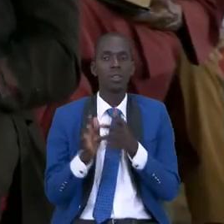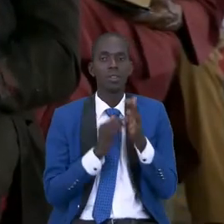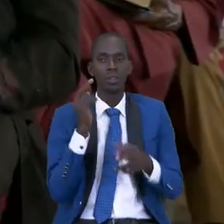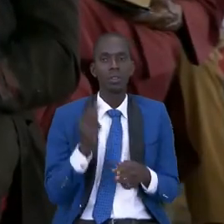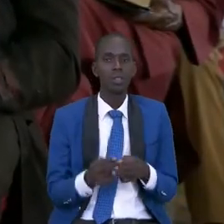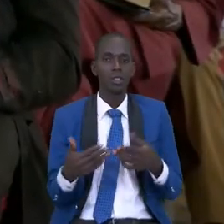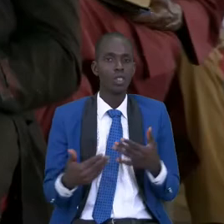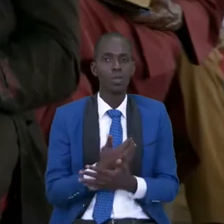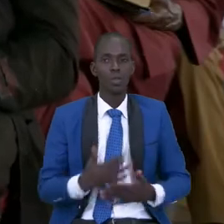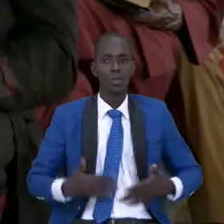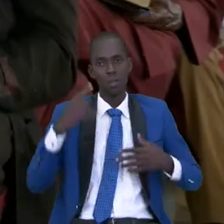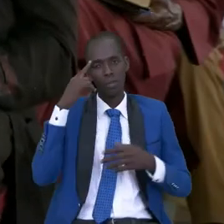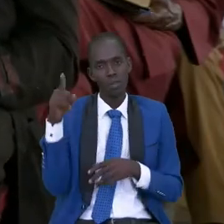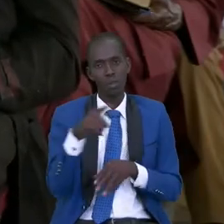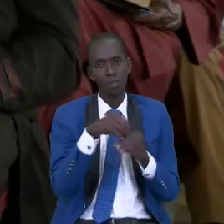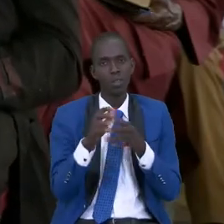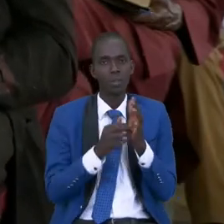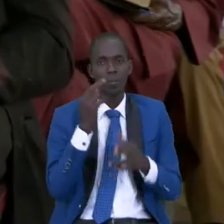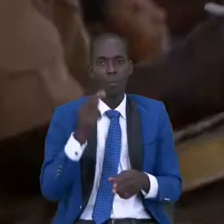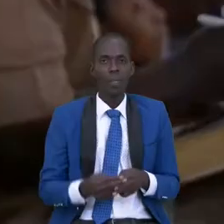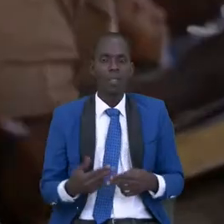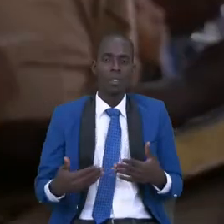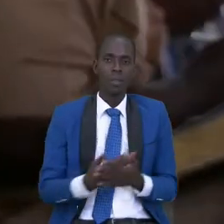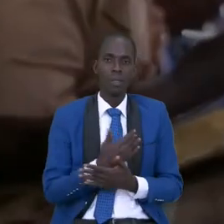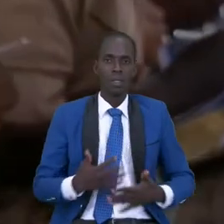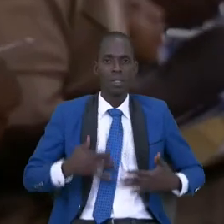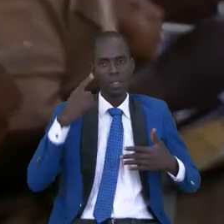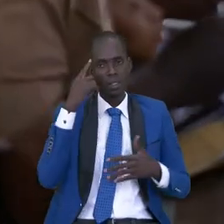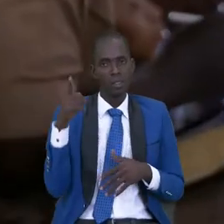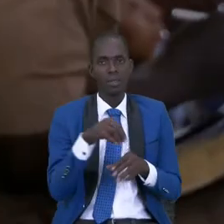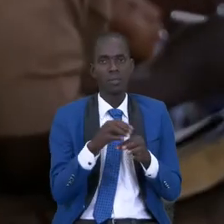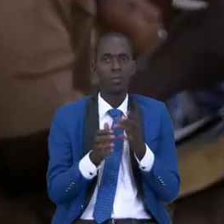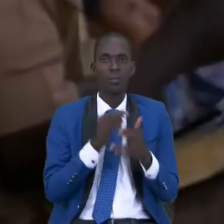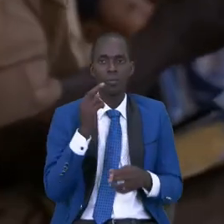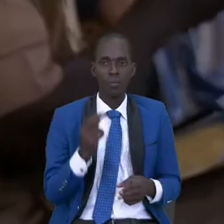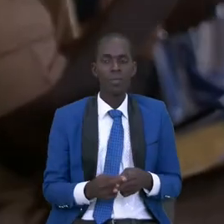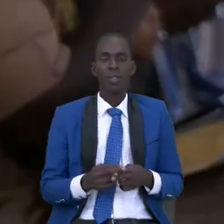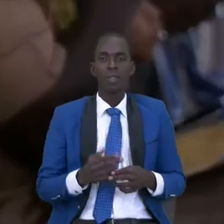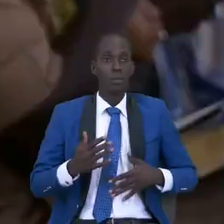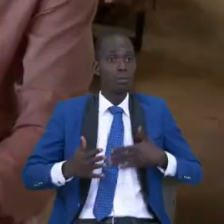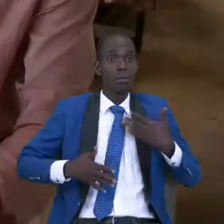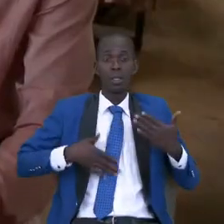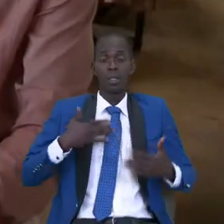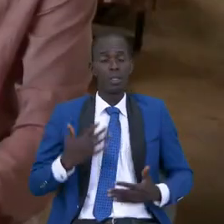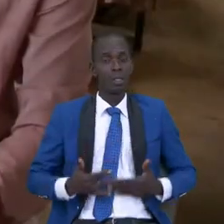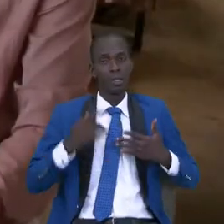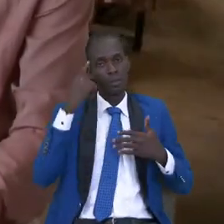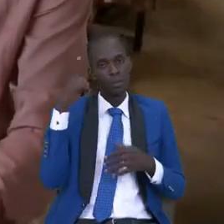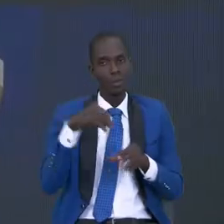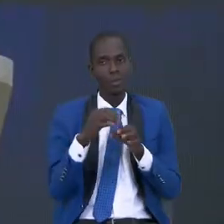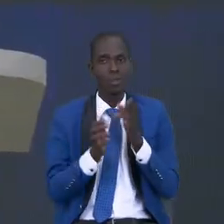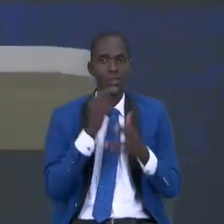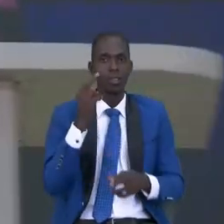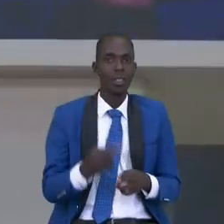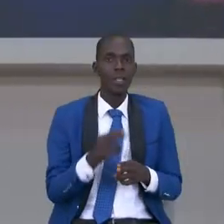Yeah. New life. Yeah. I said new life. Yeah. Excited life. A kind of